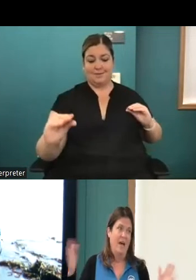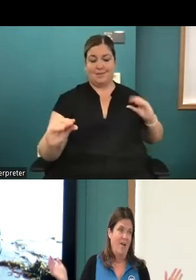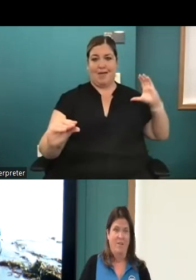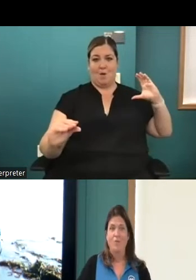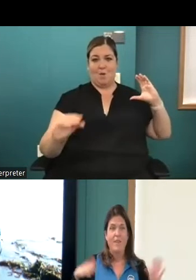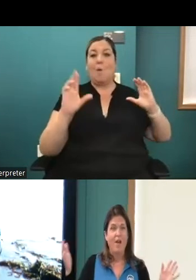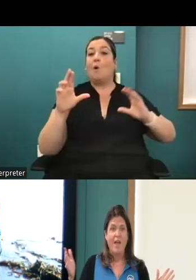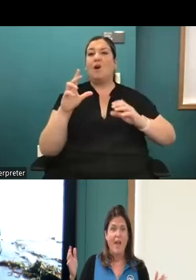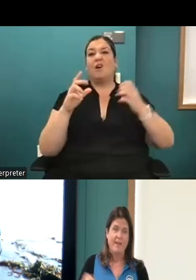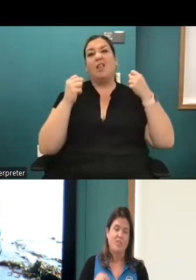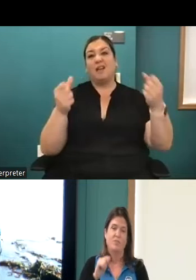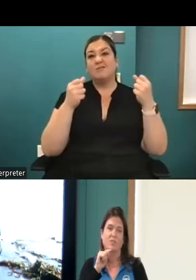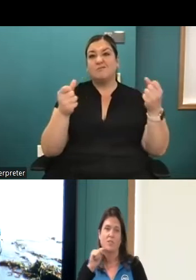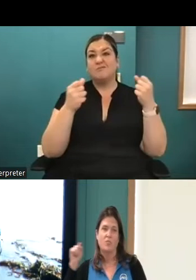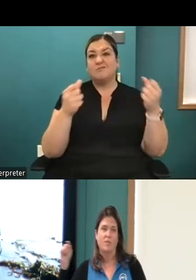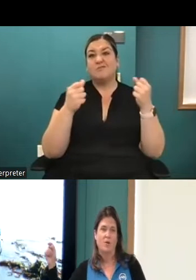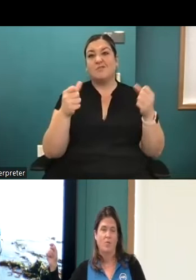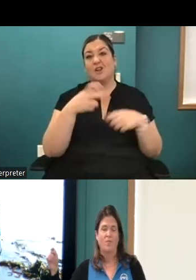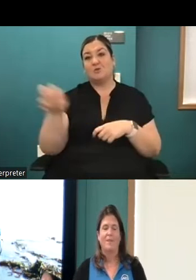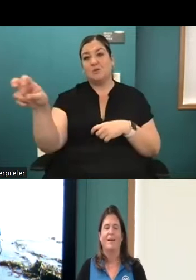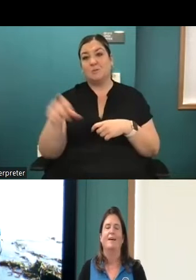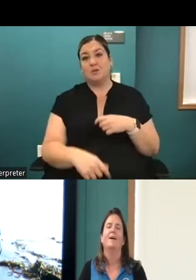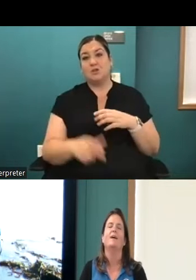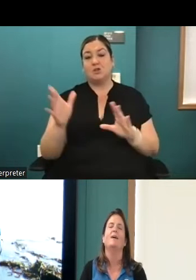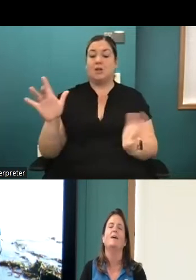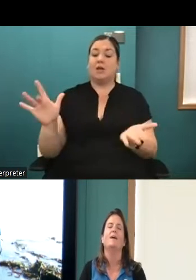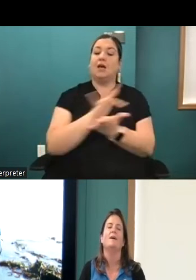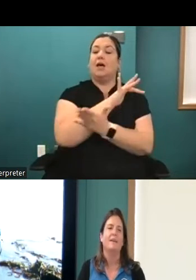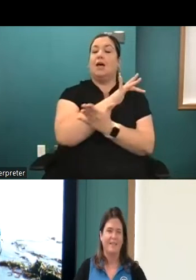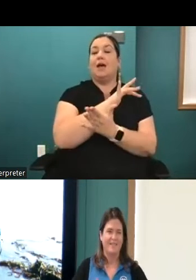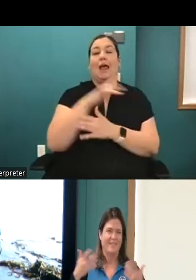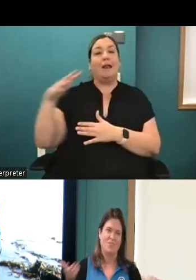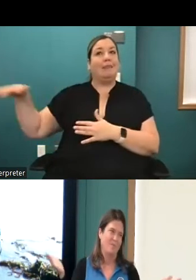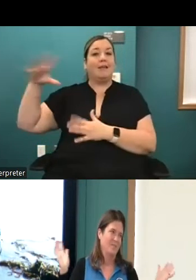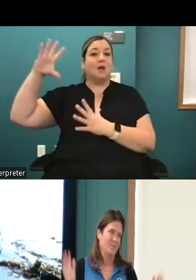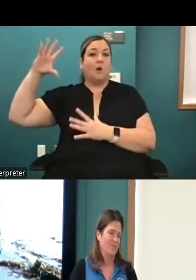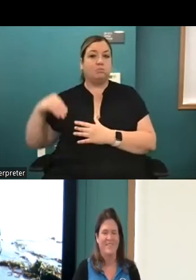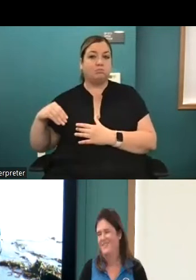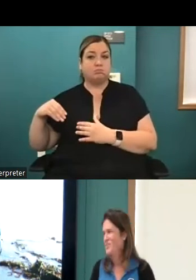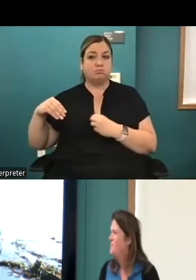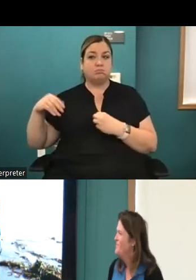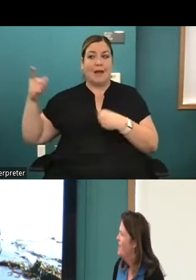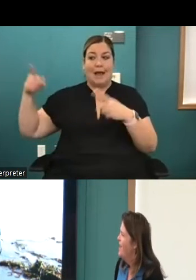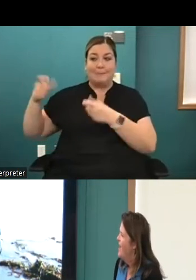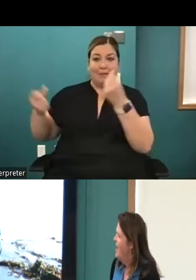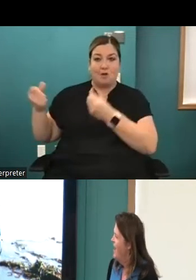like loud and are we there yet? She would just stream it all the way over and be like, like listening to her music or movies. And